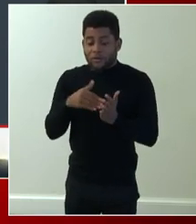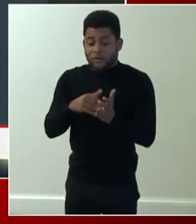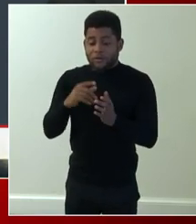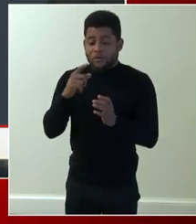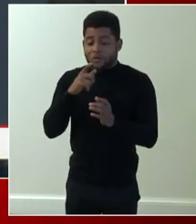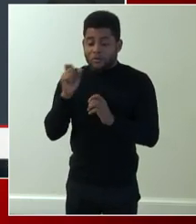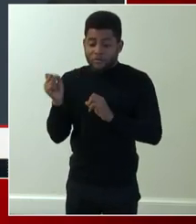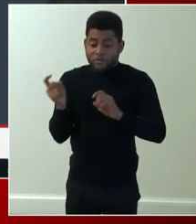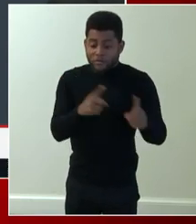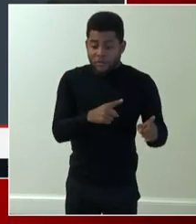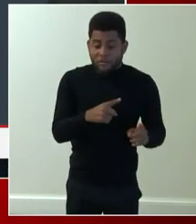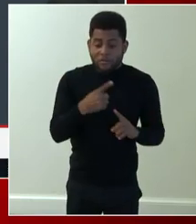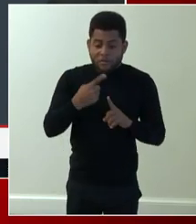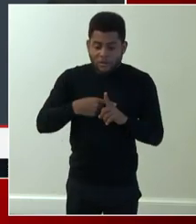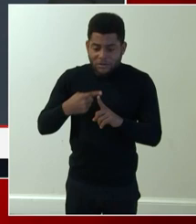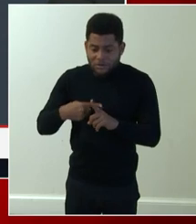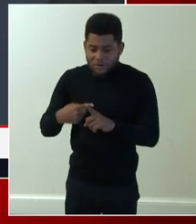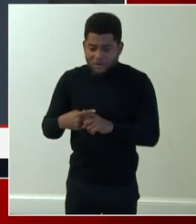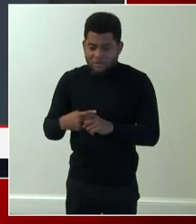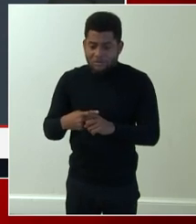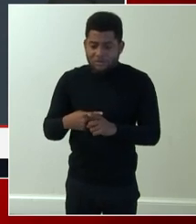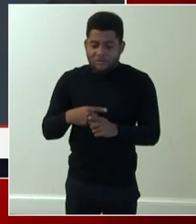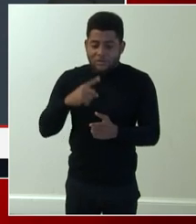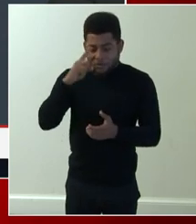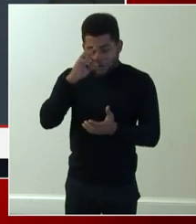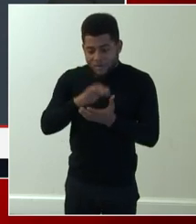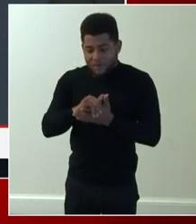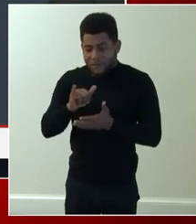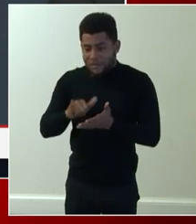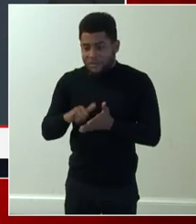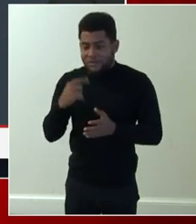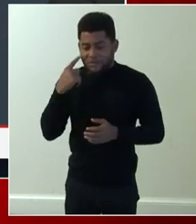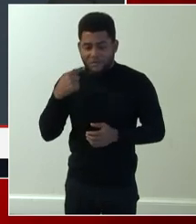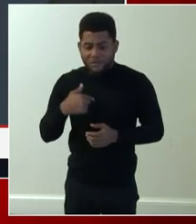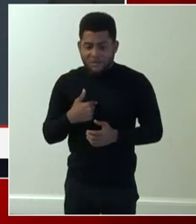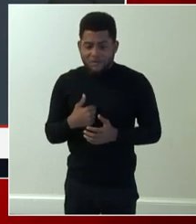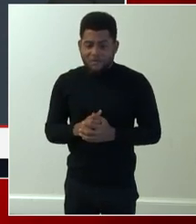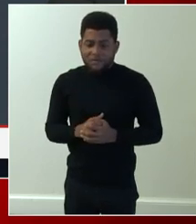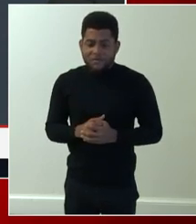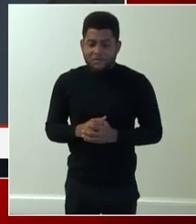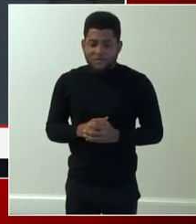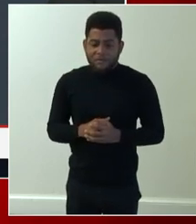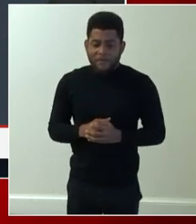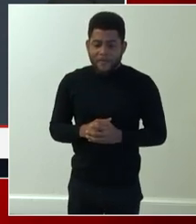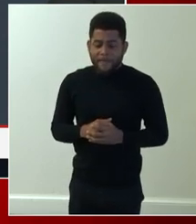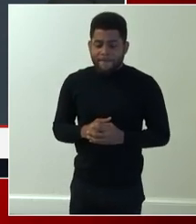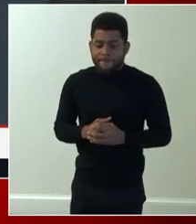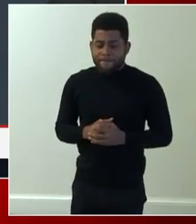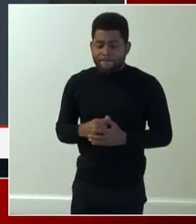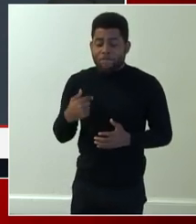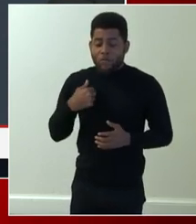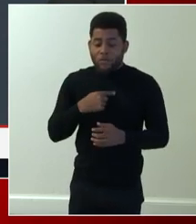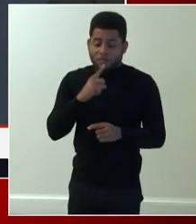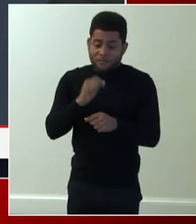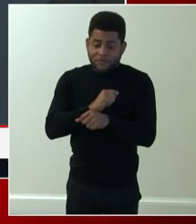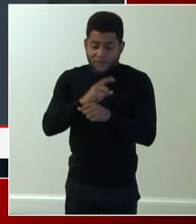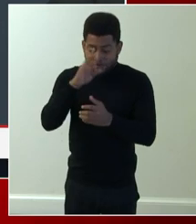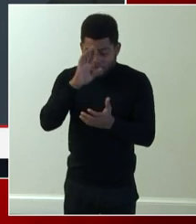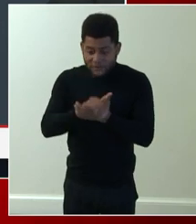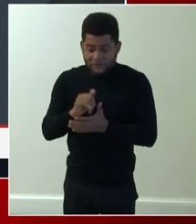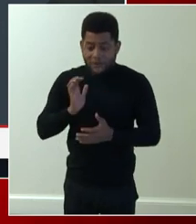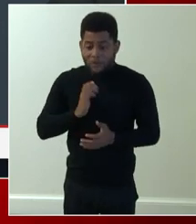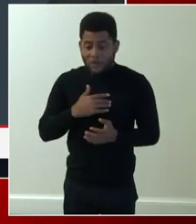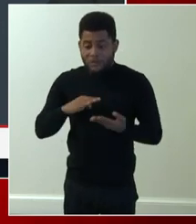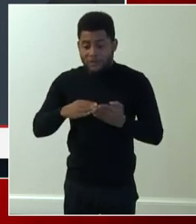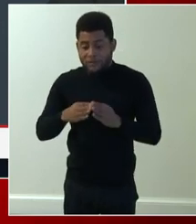months and just didn't really want to tell their employers, and now they do have to. And so that also explains the drop in numbers that as